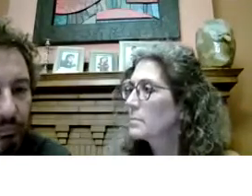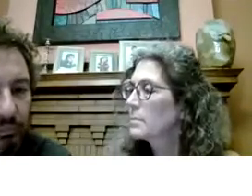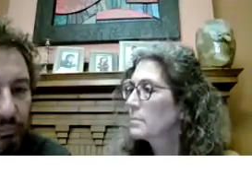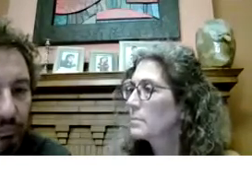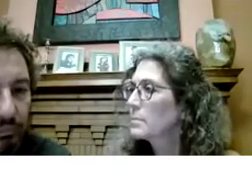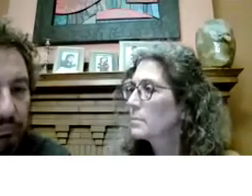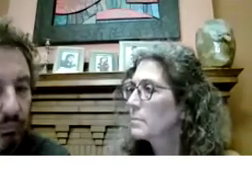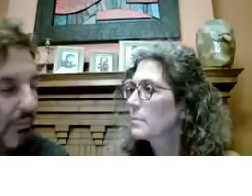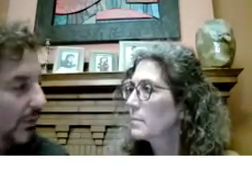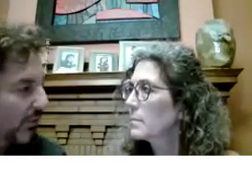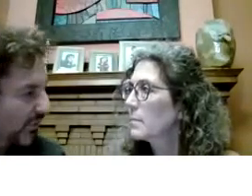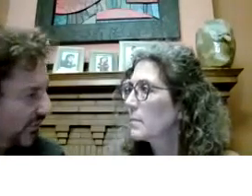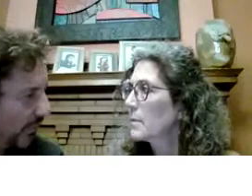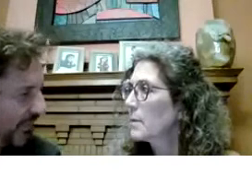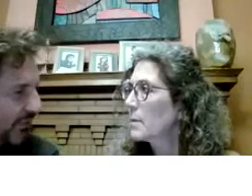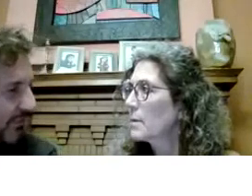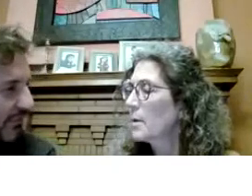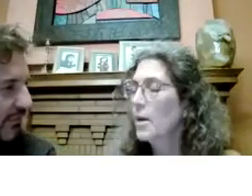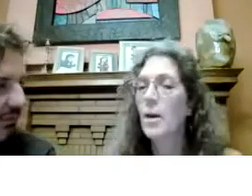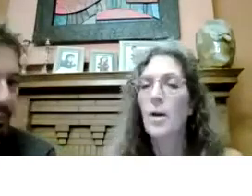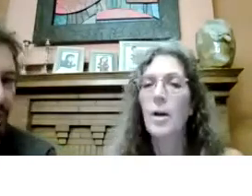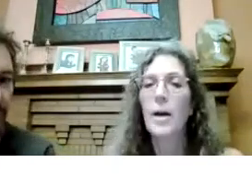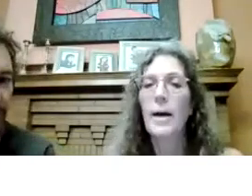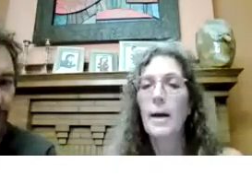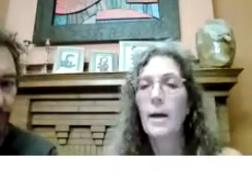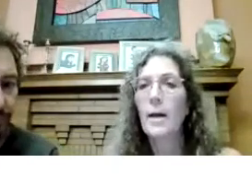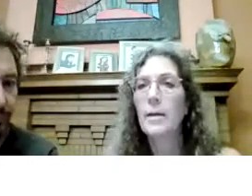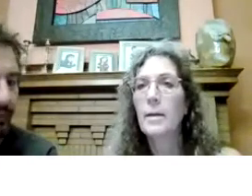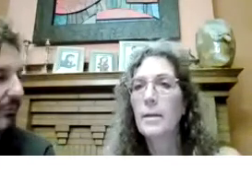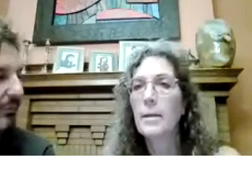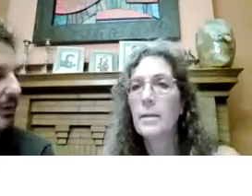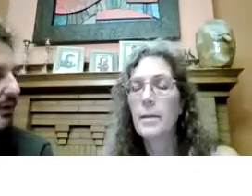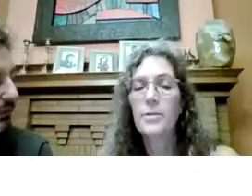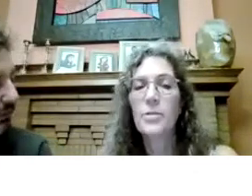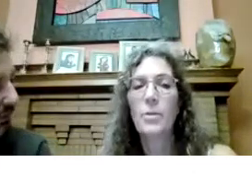also provides what looks like just a more direct and chill connection between the two parks.